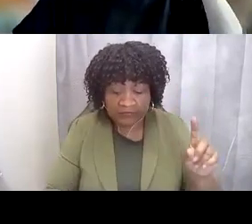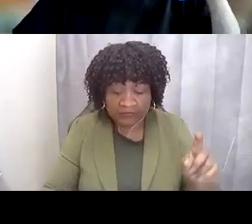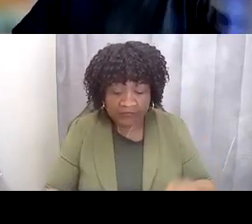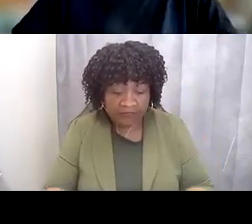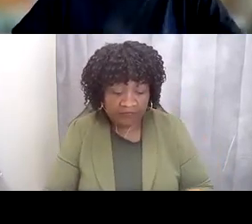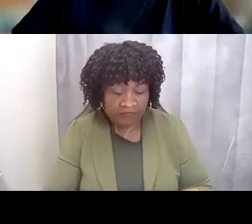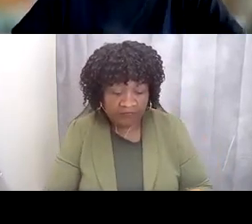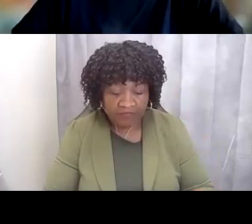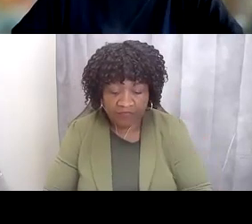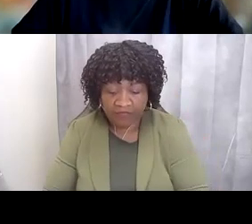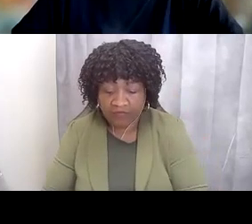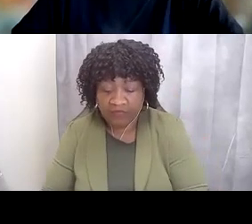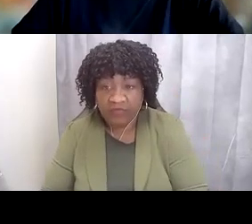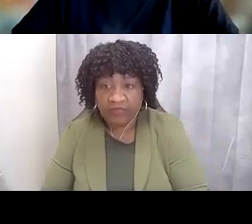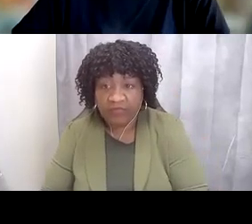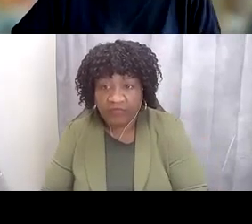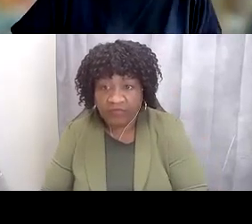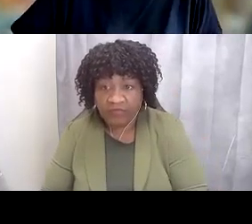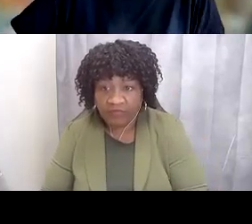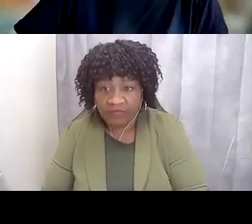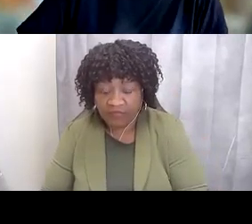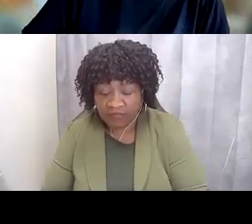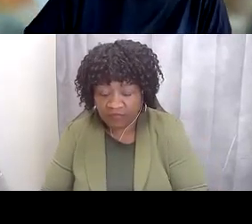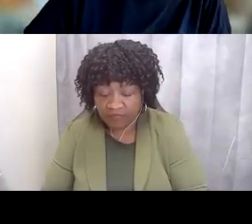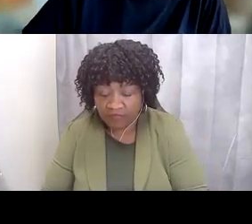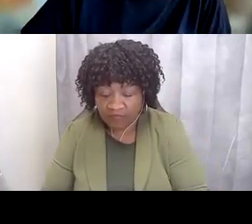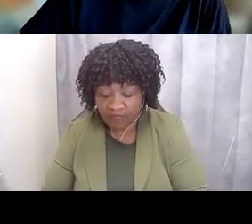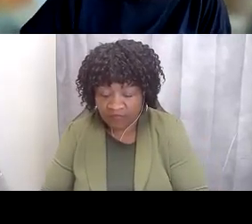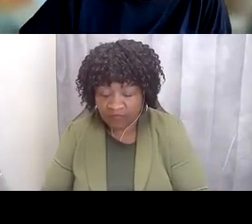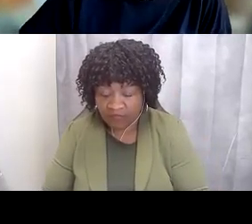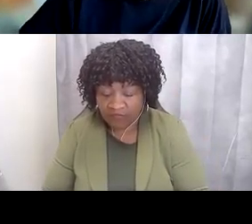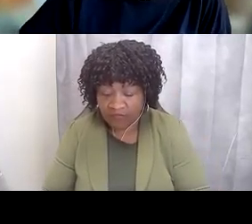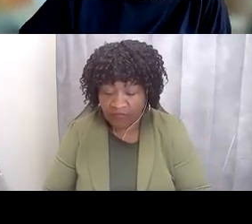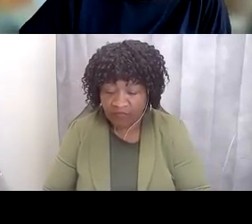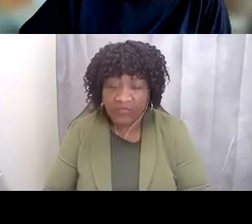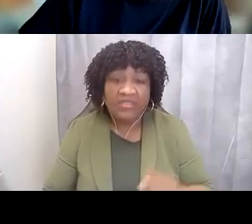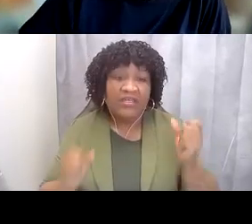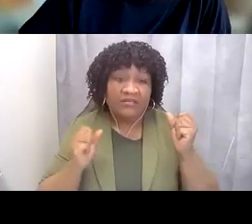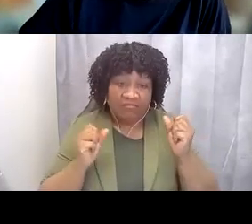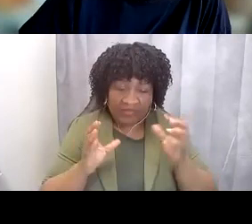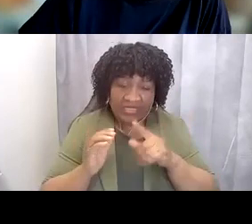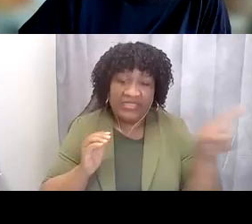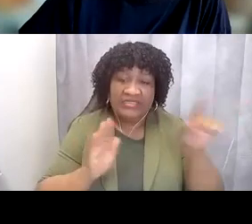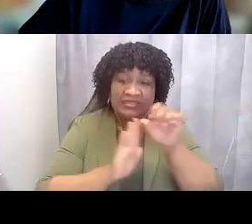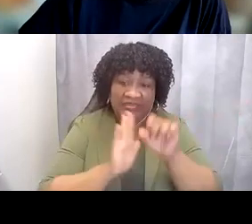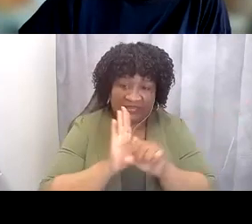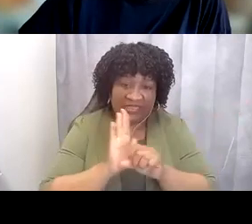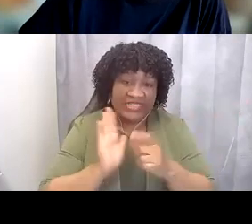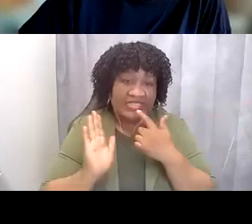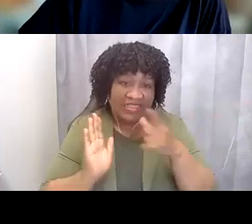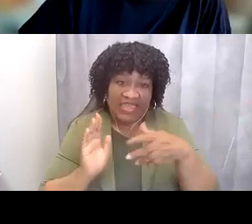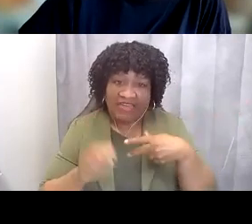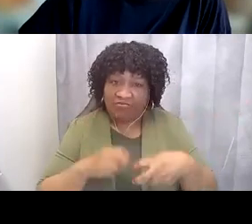Just that I've heard that it had been, and then some states are reporting a lot of difficulty getting it, but that's not true in Washington.